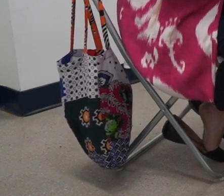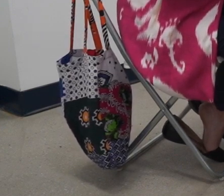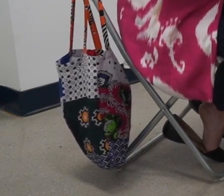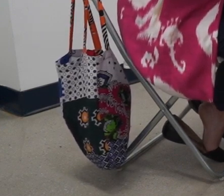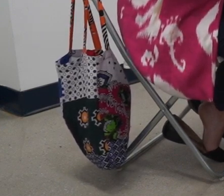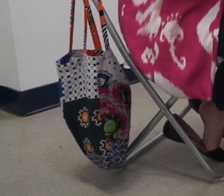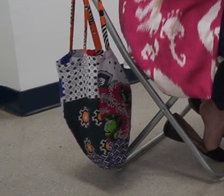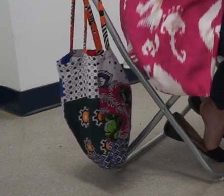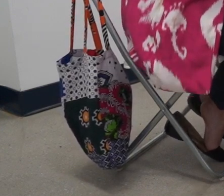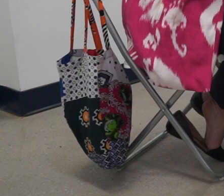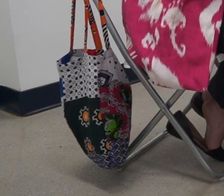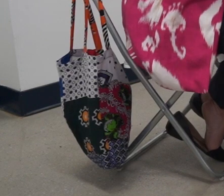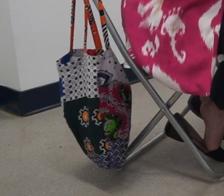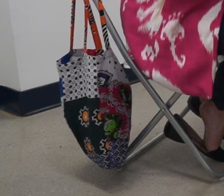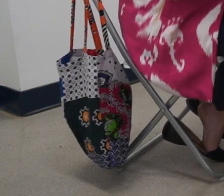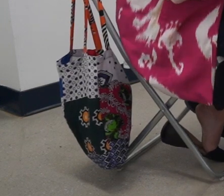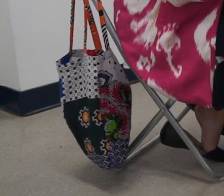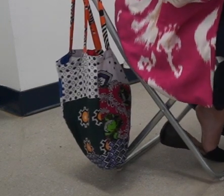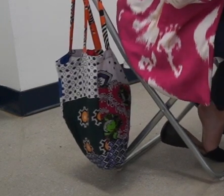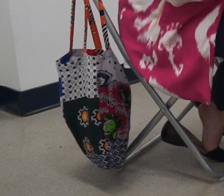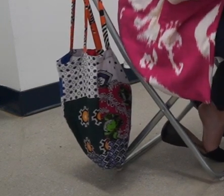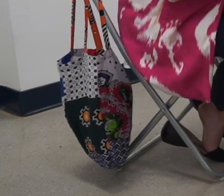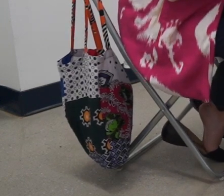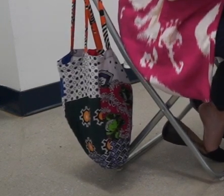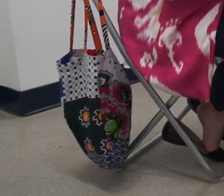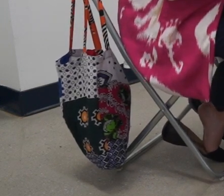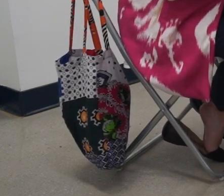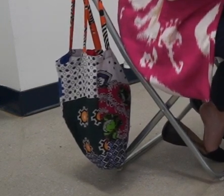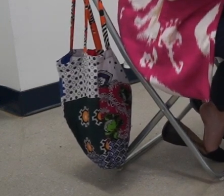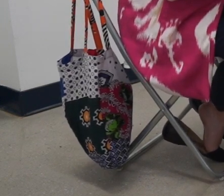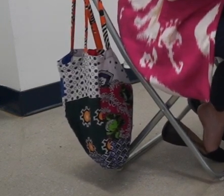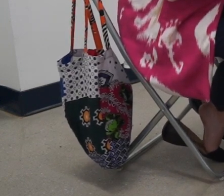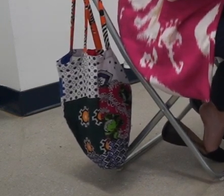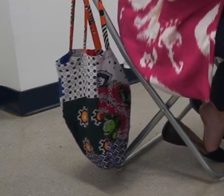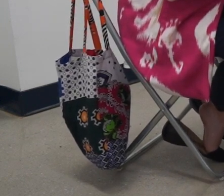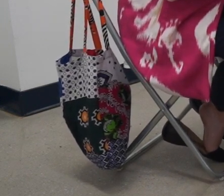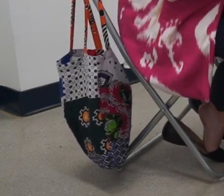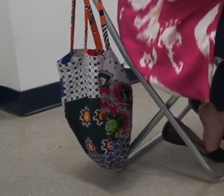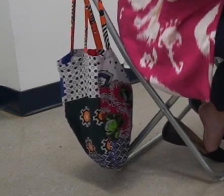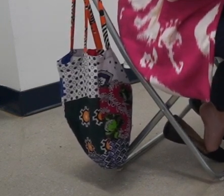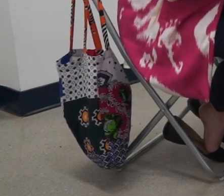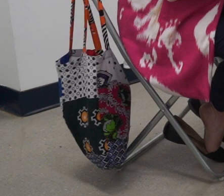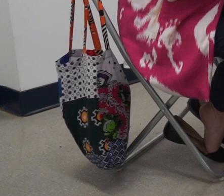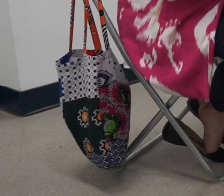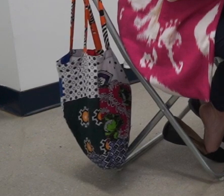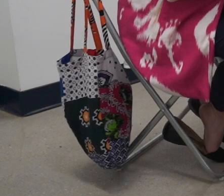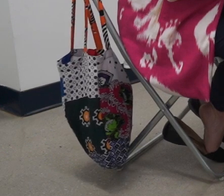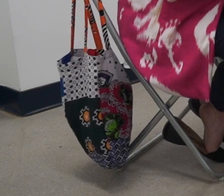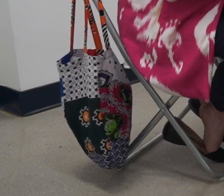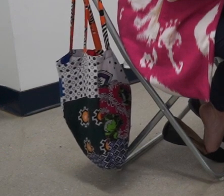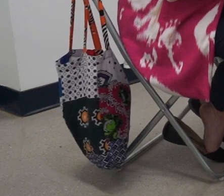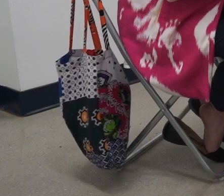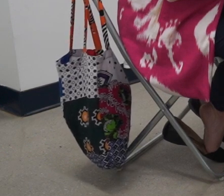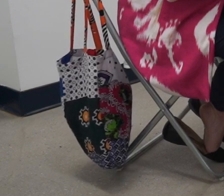or anything, but she just posted, you know, this very, you know, really meaningful post about like, okay, well, what can